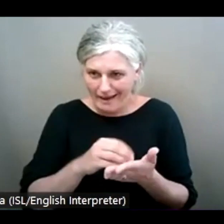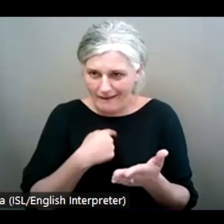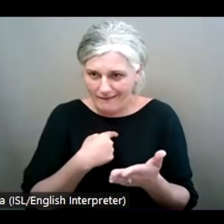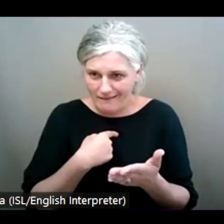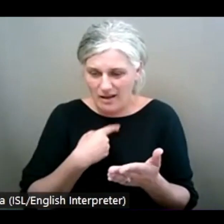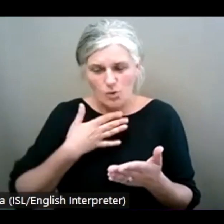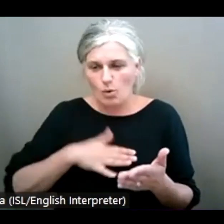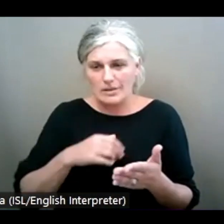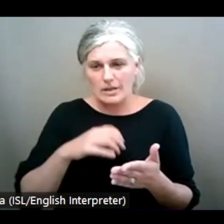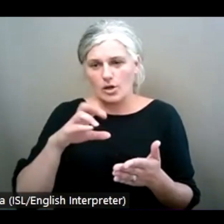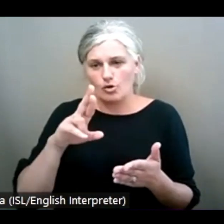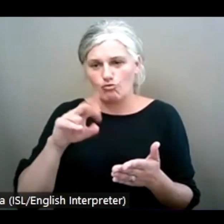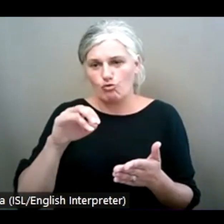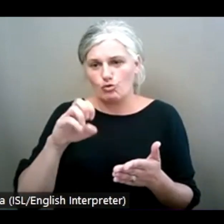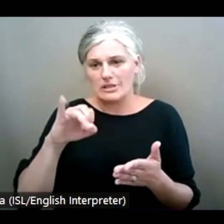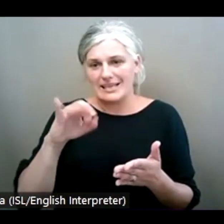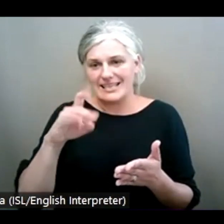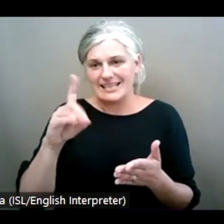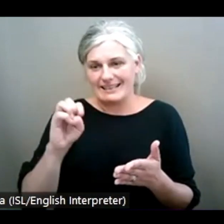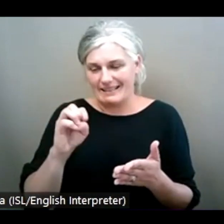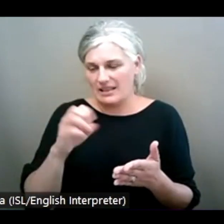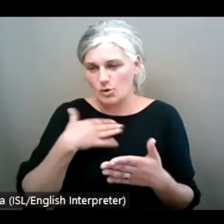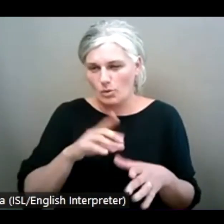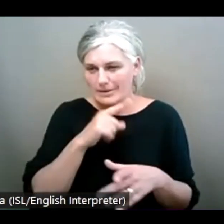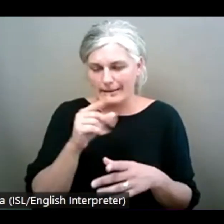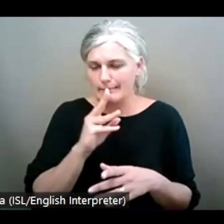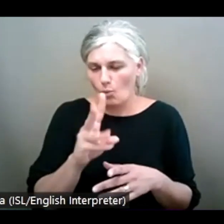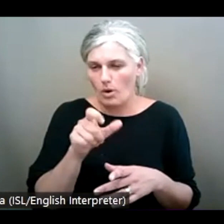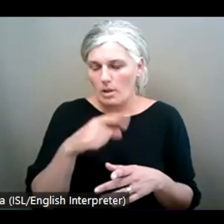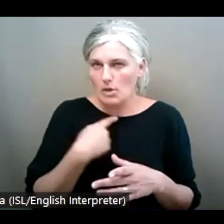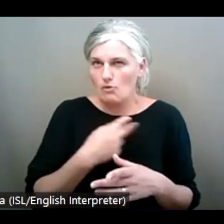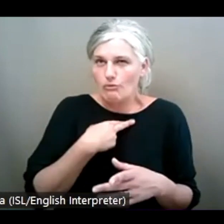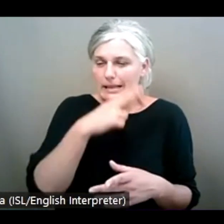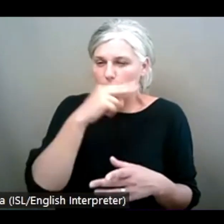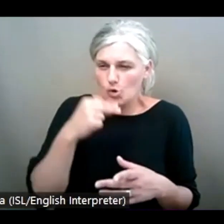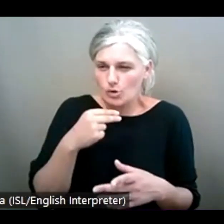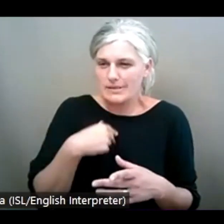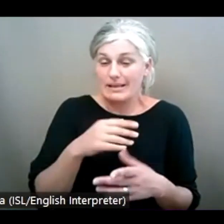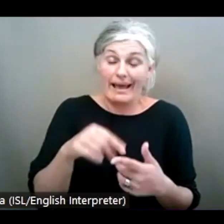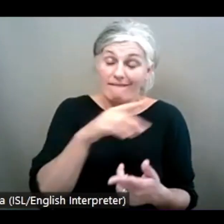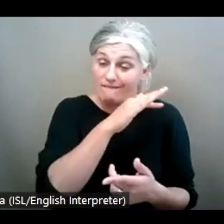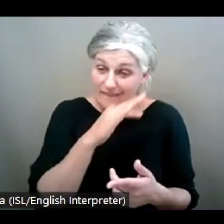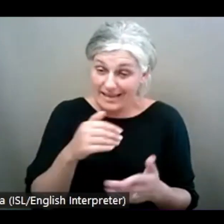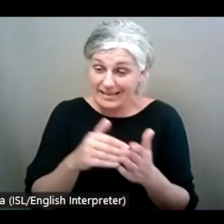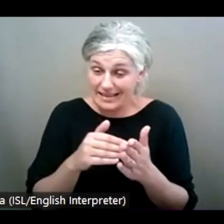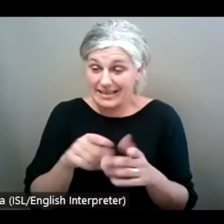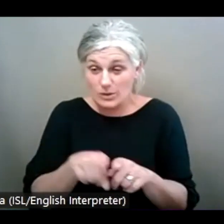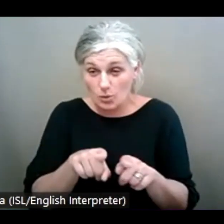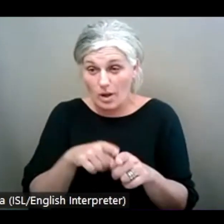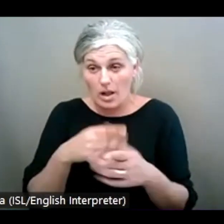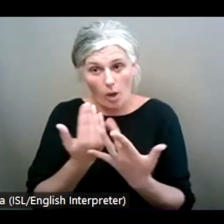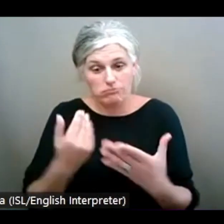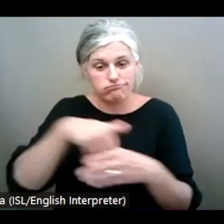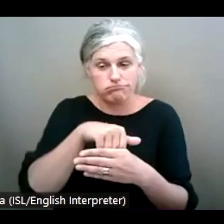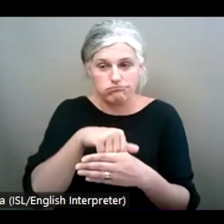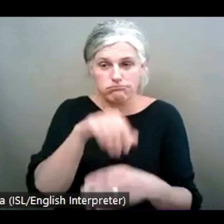but or anything like that. But you have fake news, you have real news, and there's a lot of that when it comes to disability. The